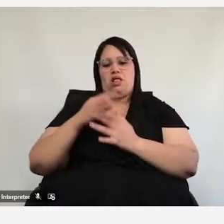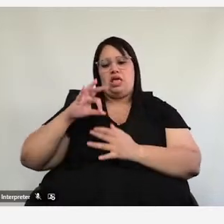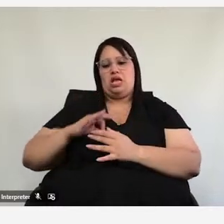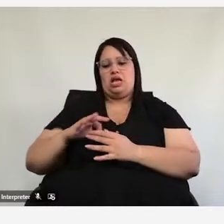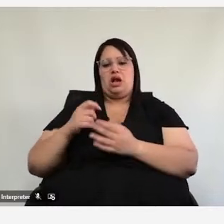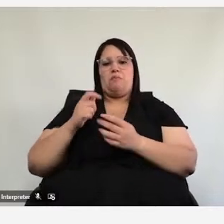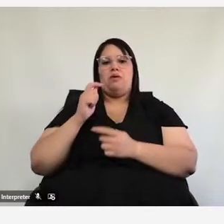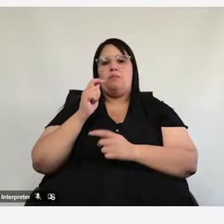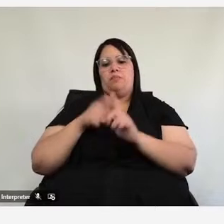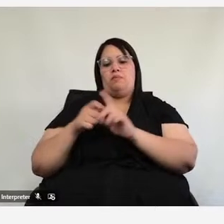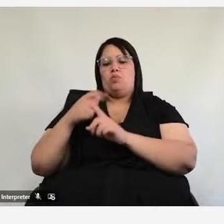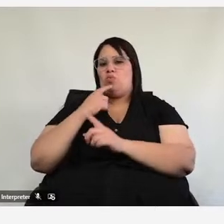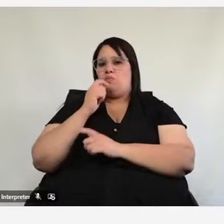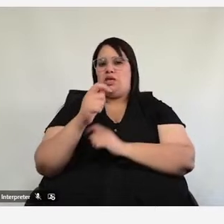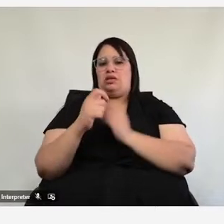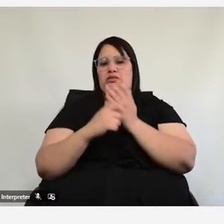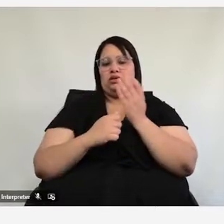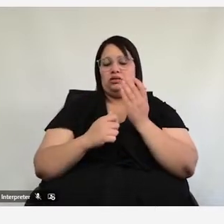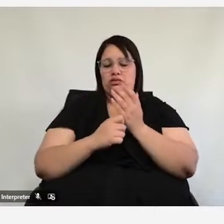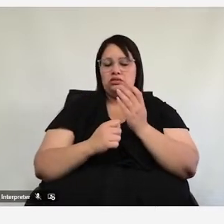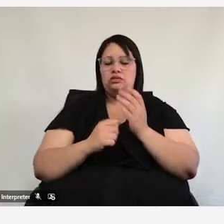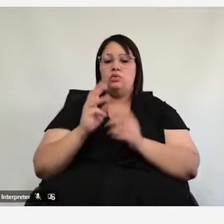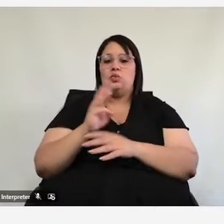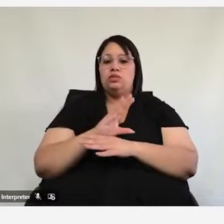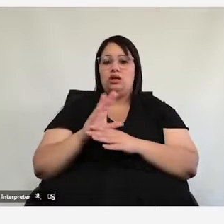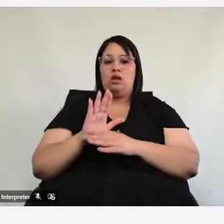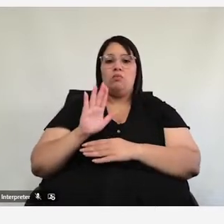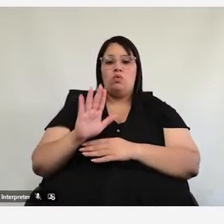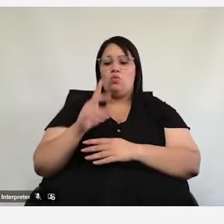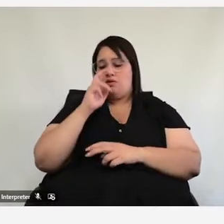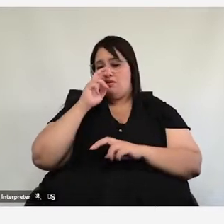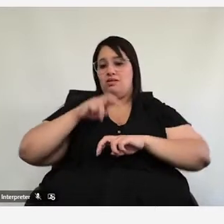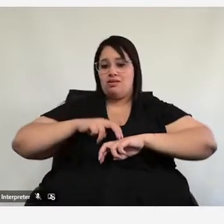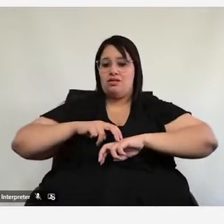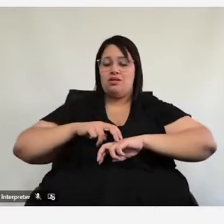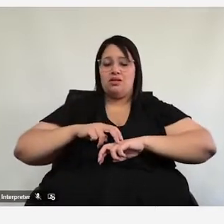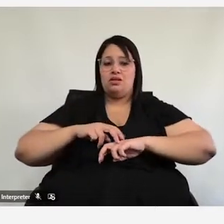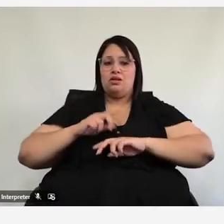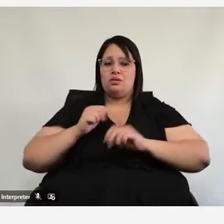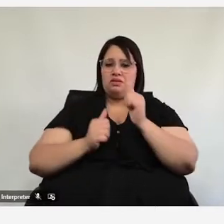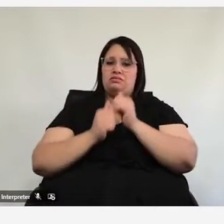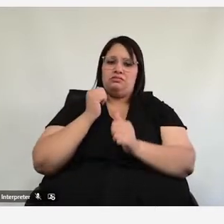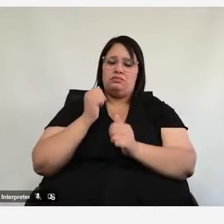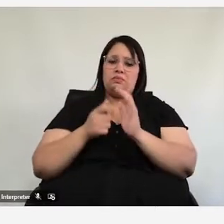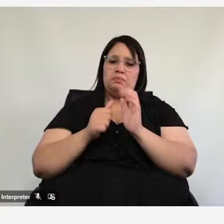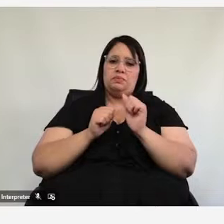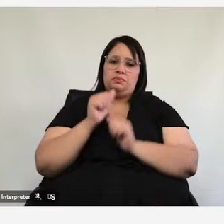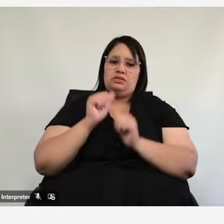taxpayer. The Western Cape deserves better.